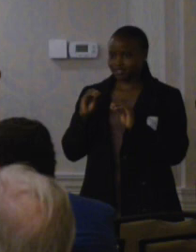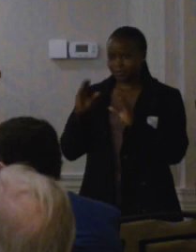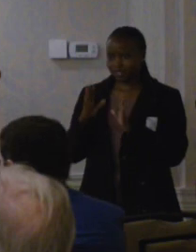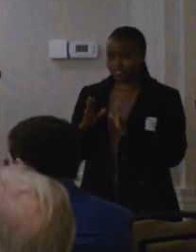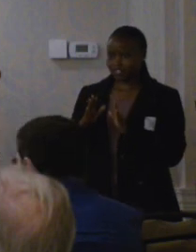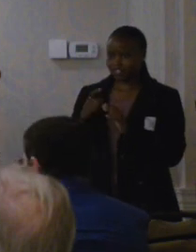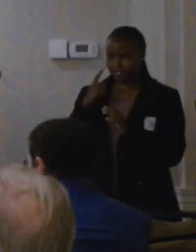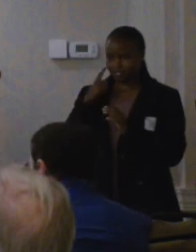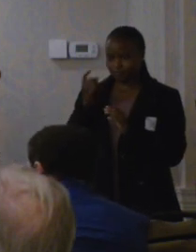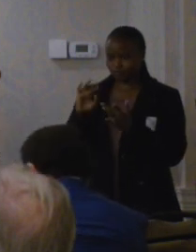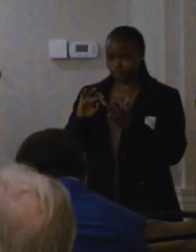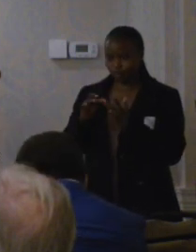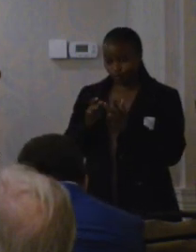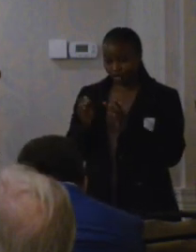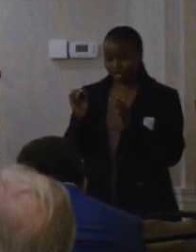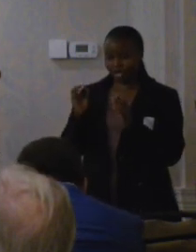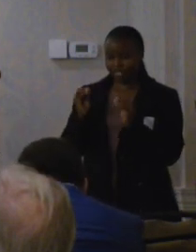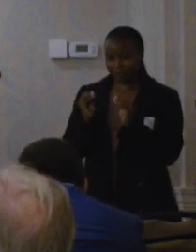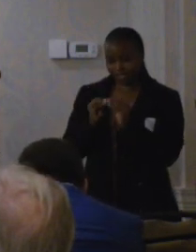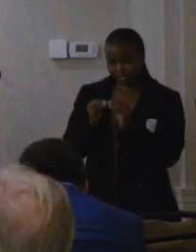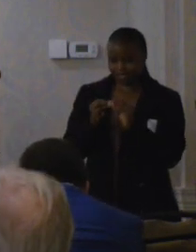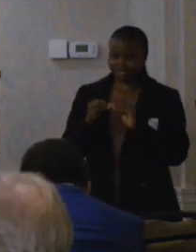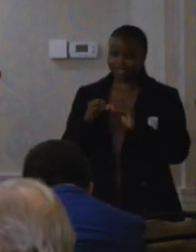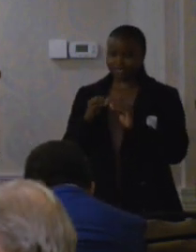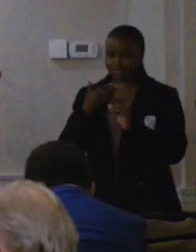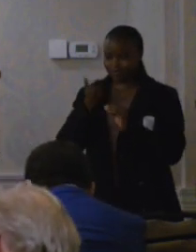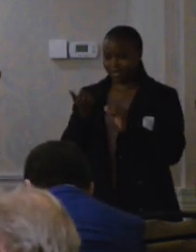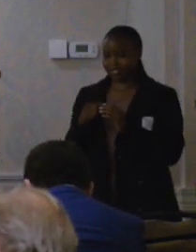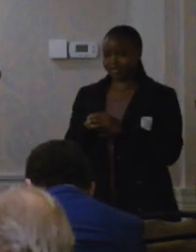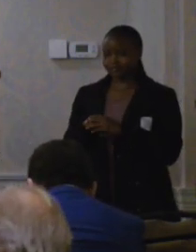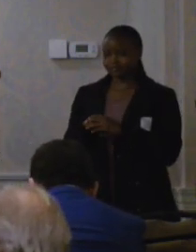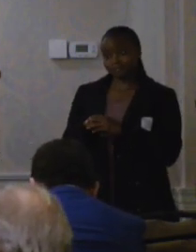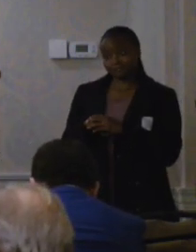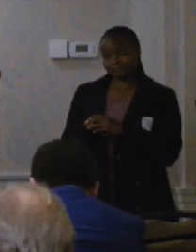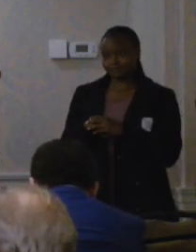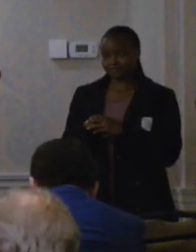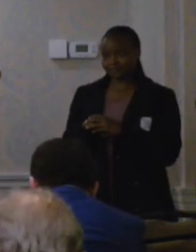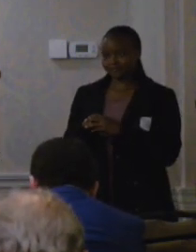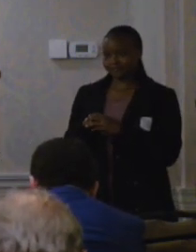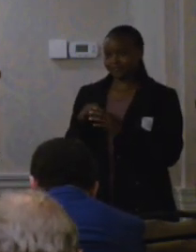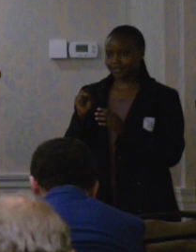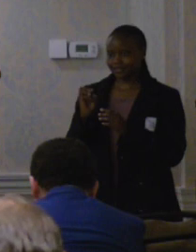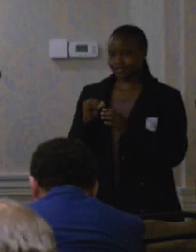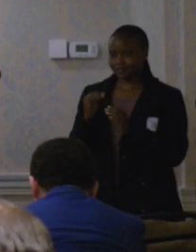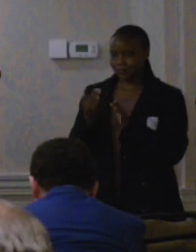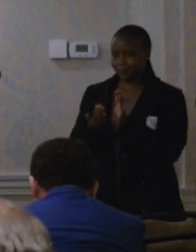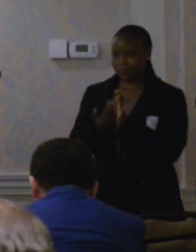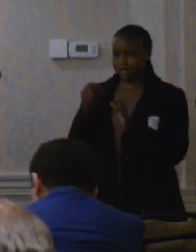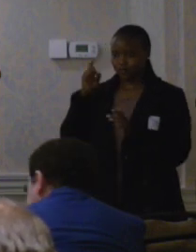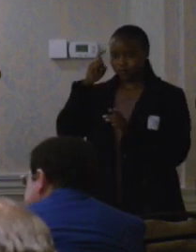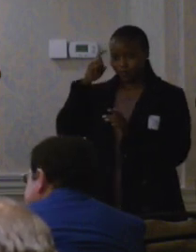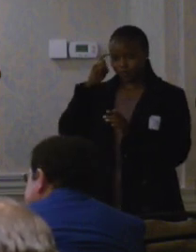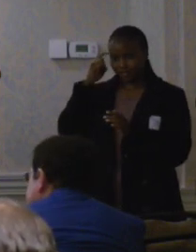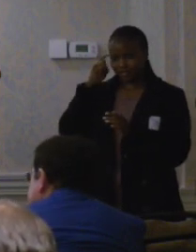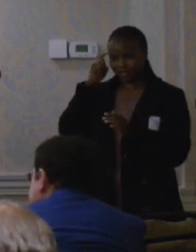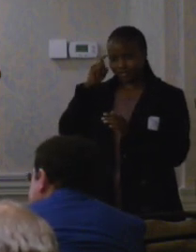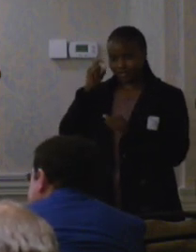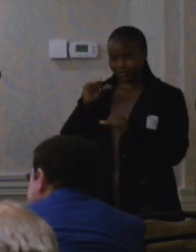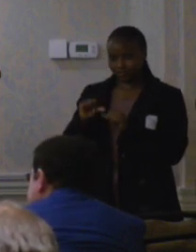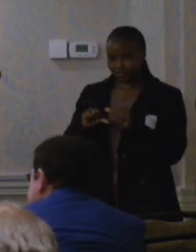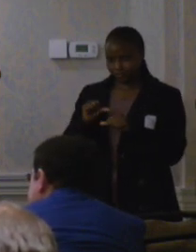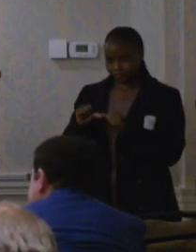their professional, And I think this part also to be considered very carefully in the